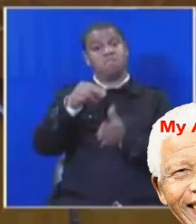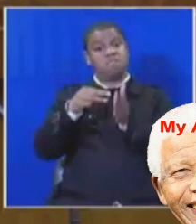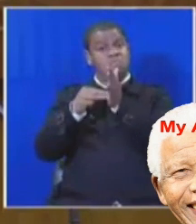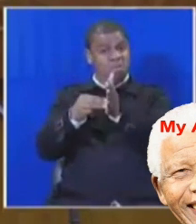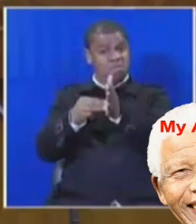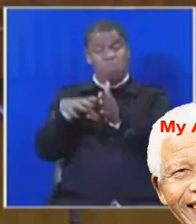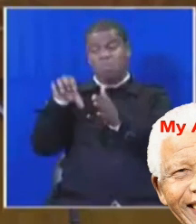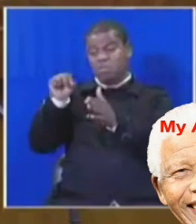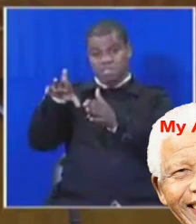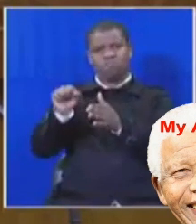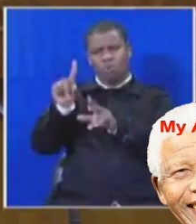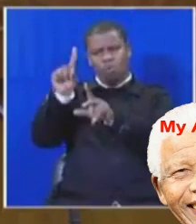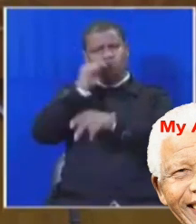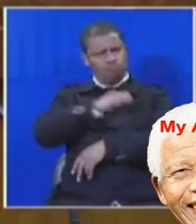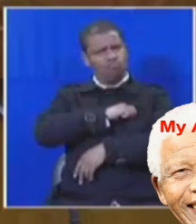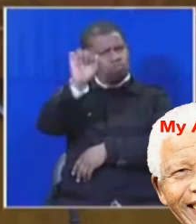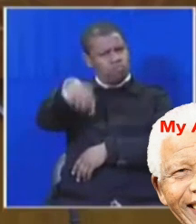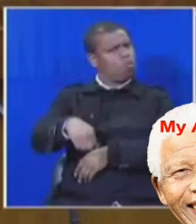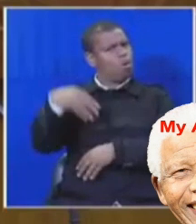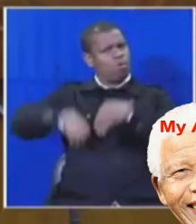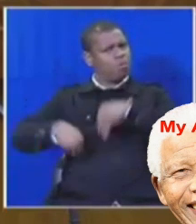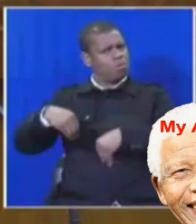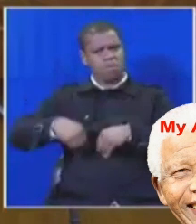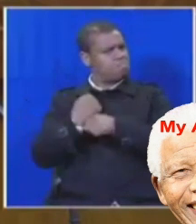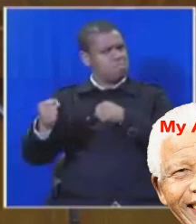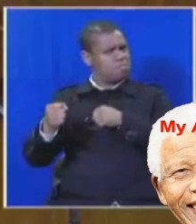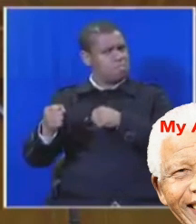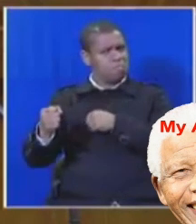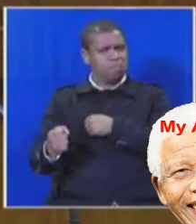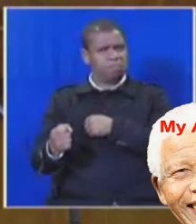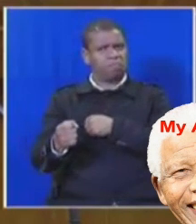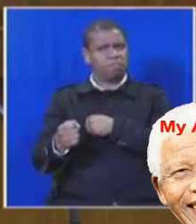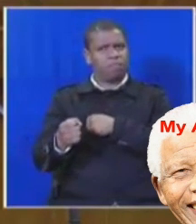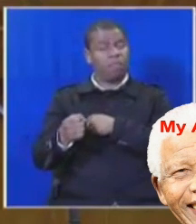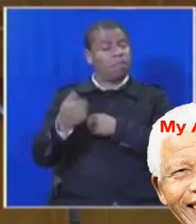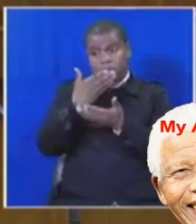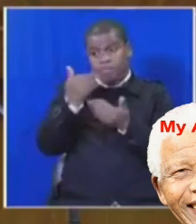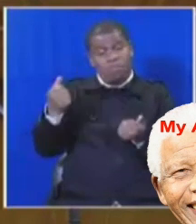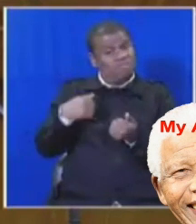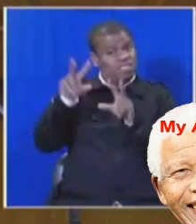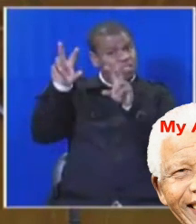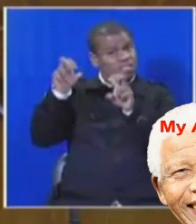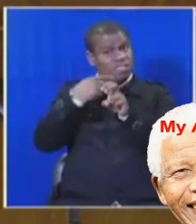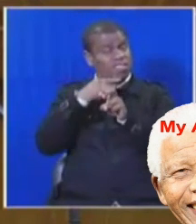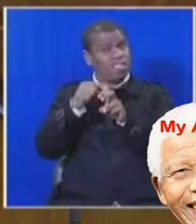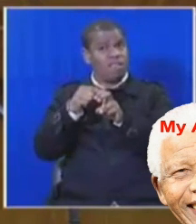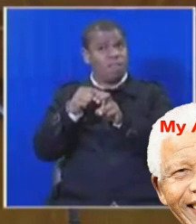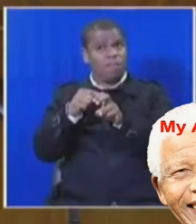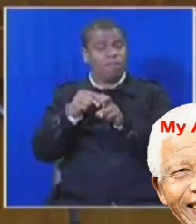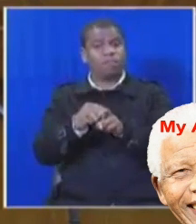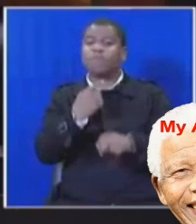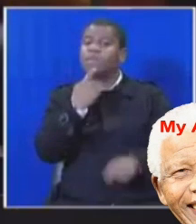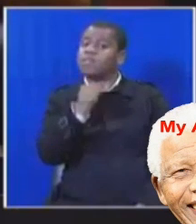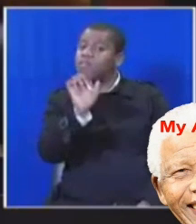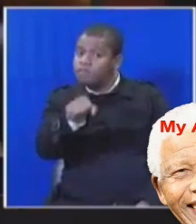matter of fact. I never said corruption. You'll figure out whether it's corruption or what. Honorable member, did you say it or you